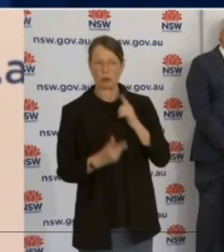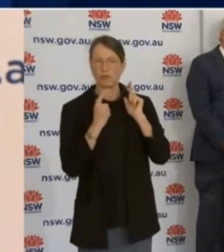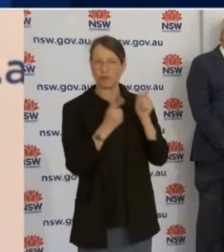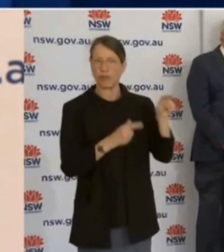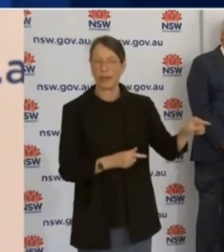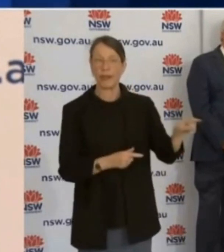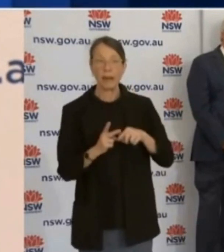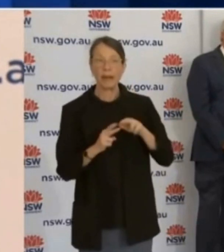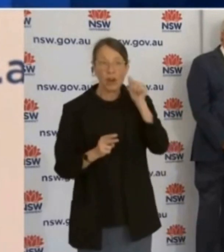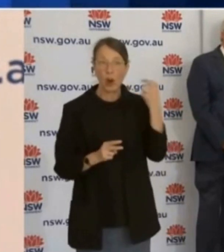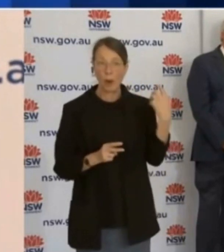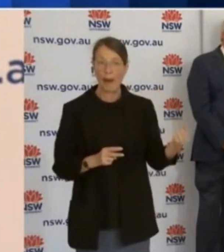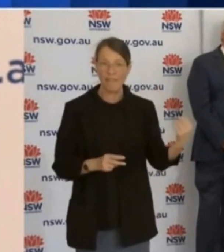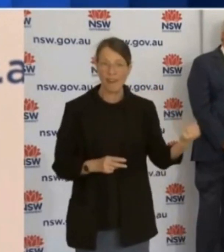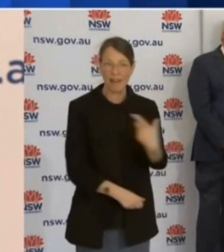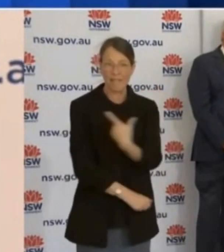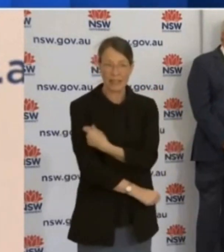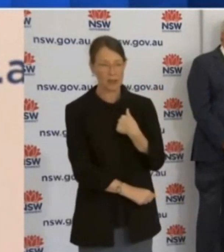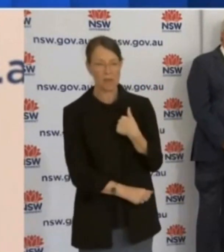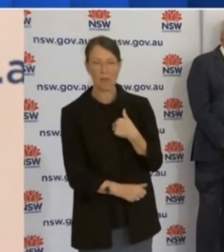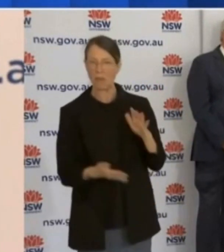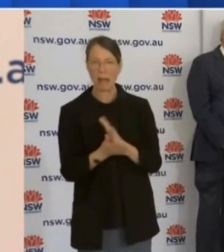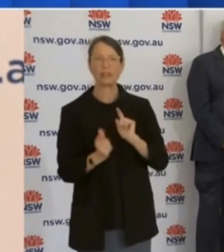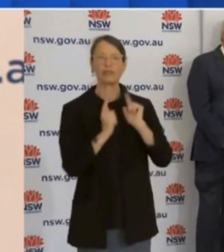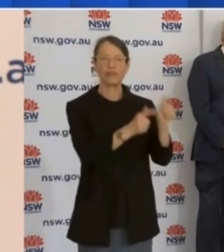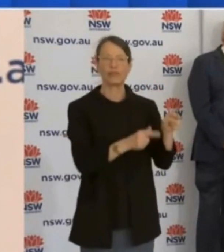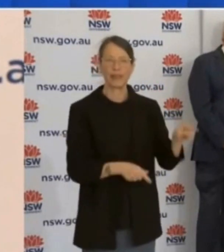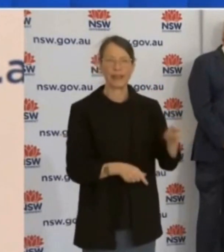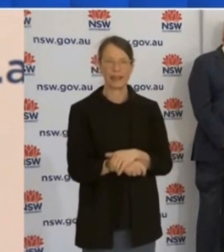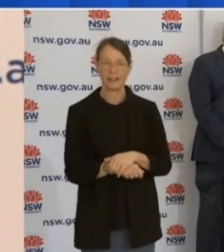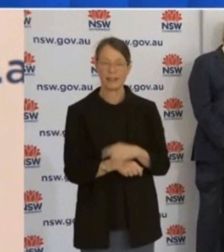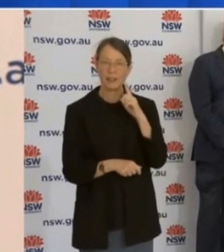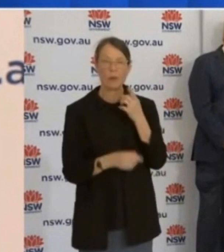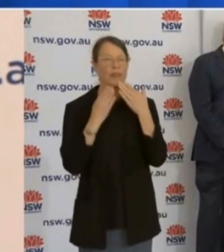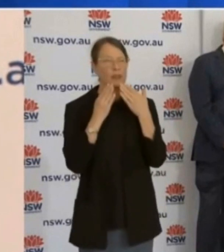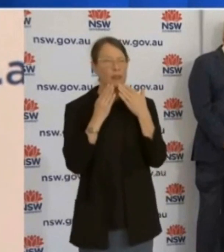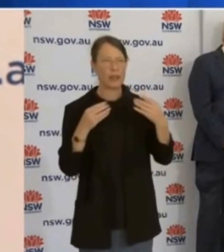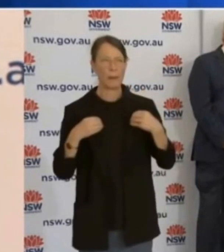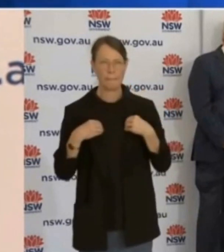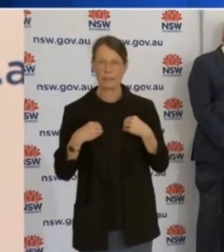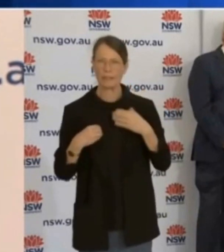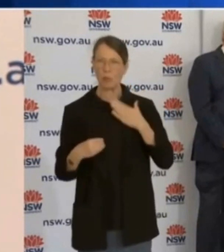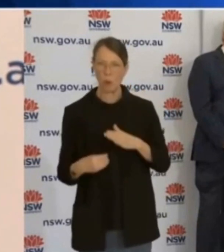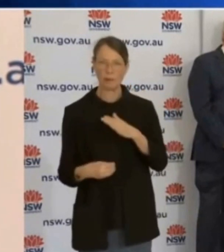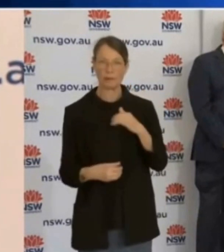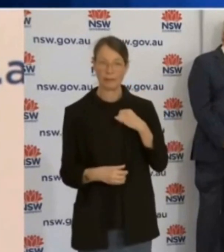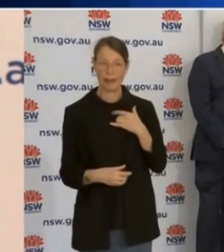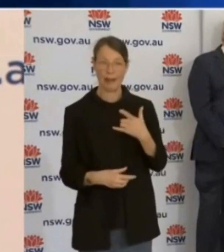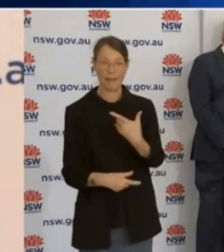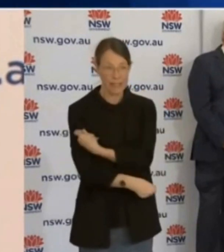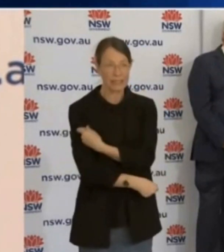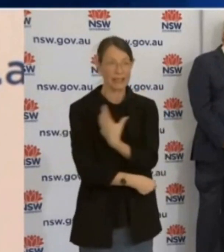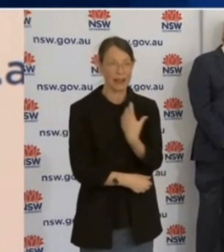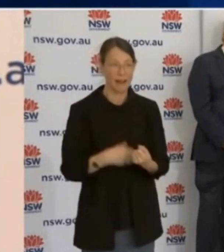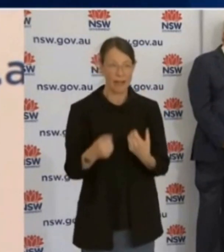business and industry appreciate that, and they're really, really keen and enthusiastic to get higher rates of vaccination amongst their employees so that we can provide